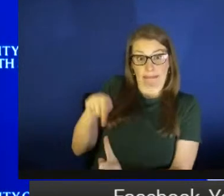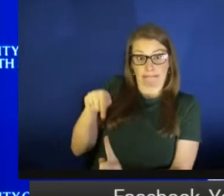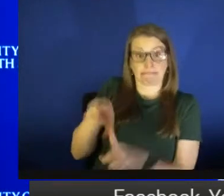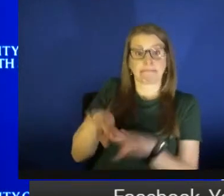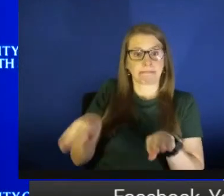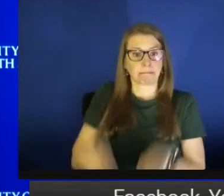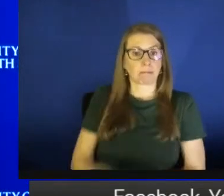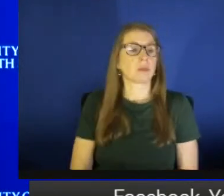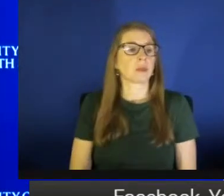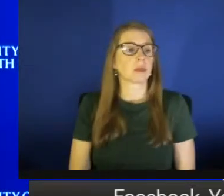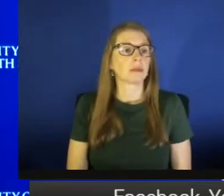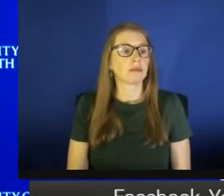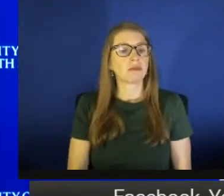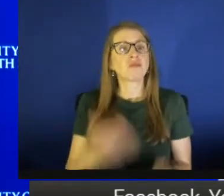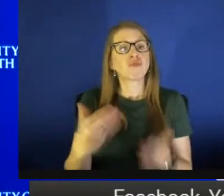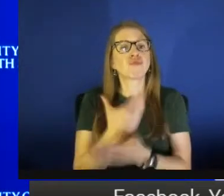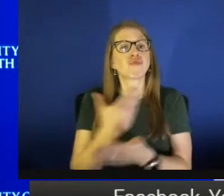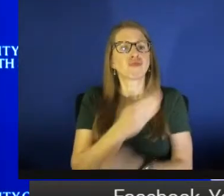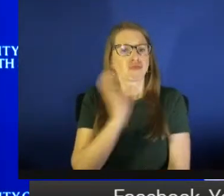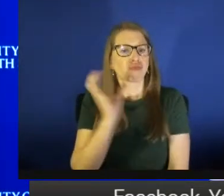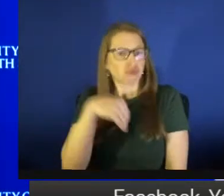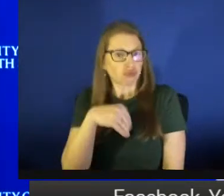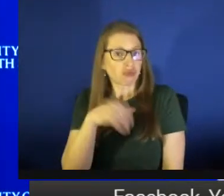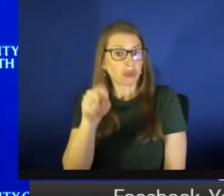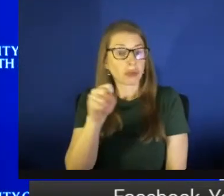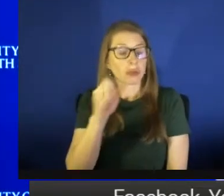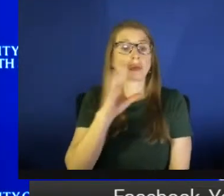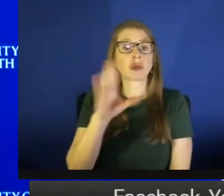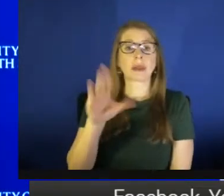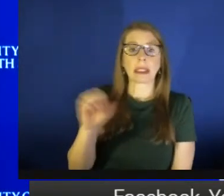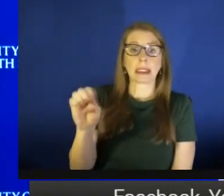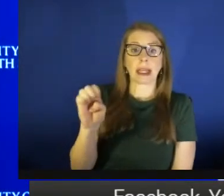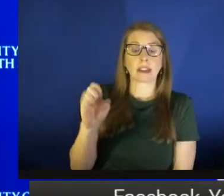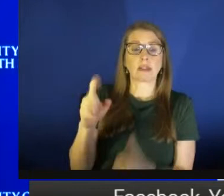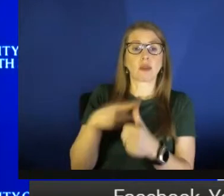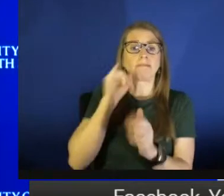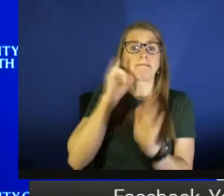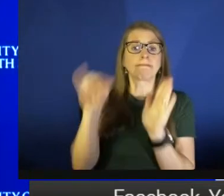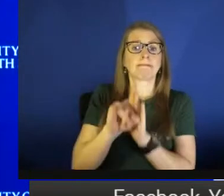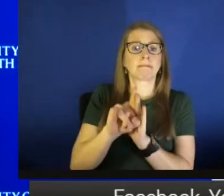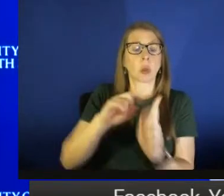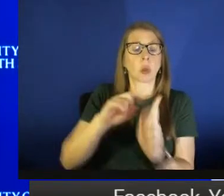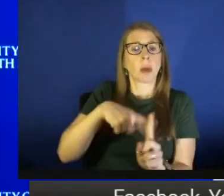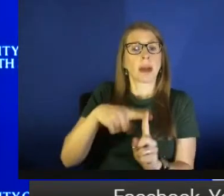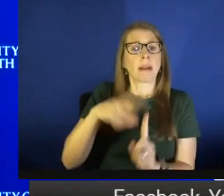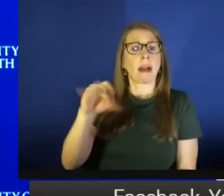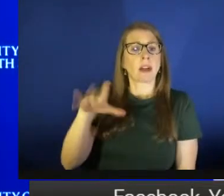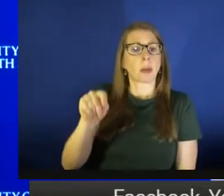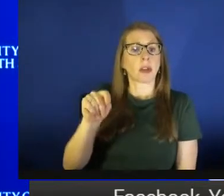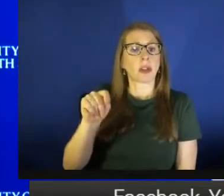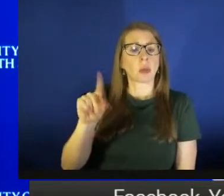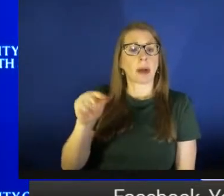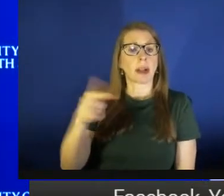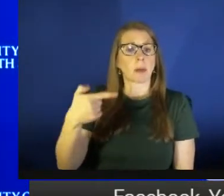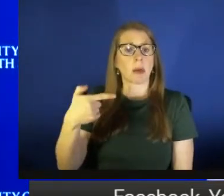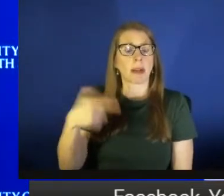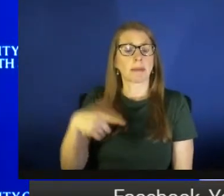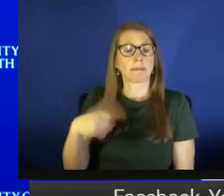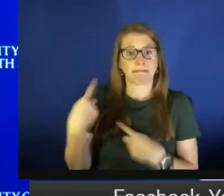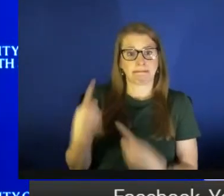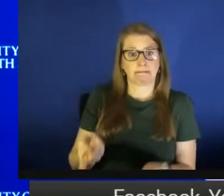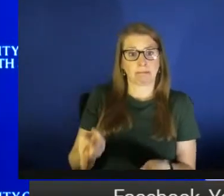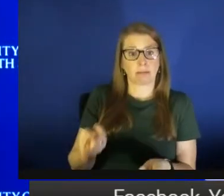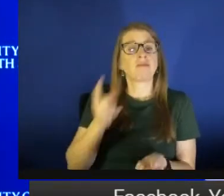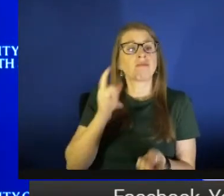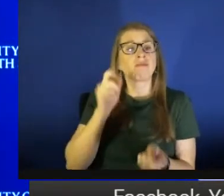and unusual. We know that the cases first were identified in October 2021. Since that time, they have identified